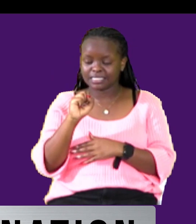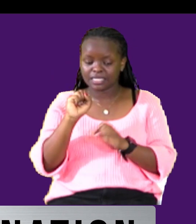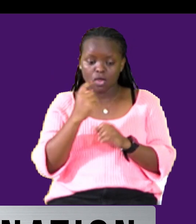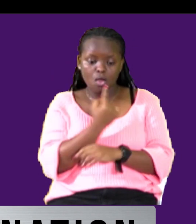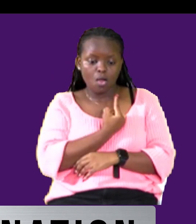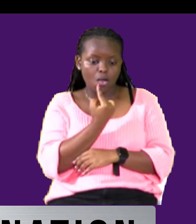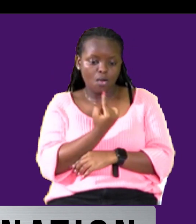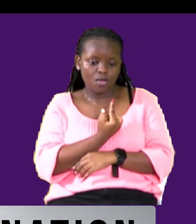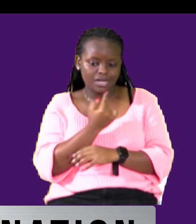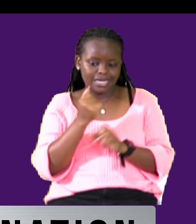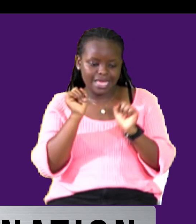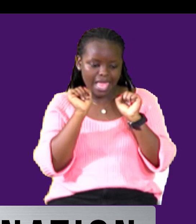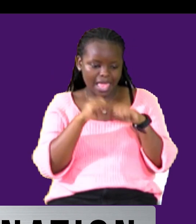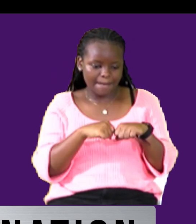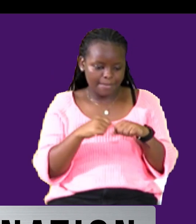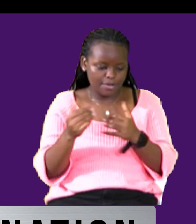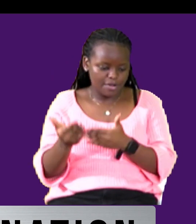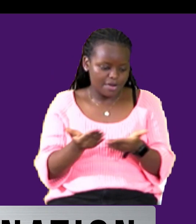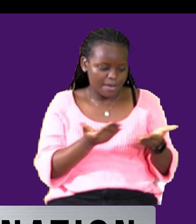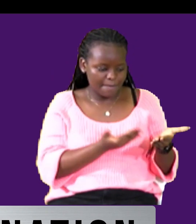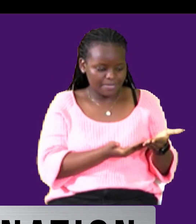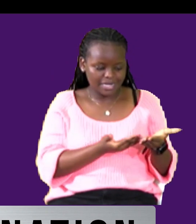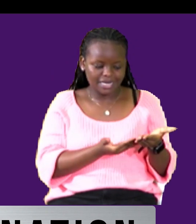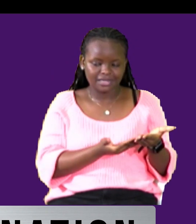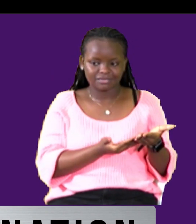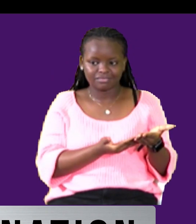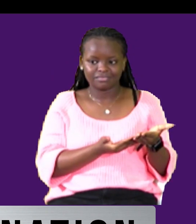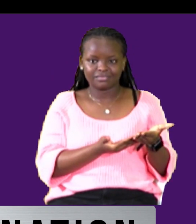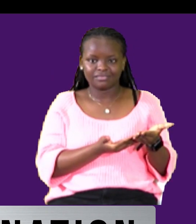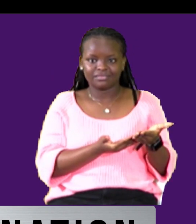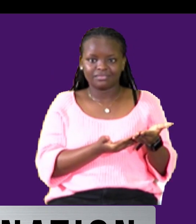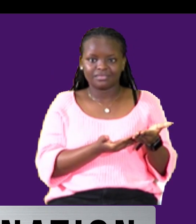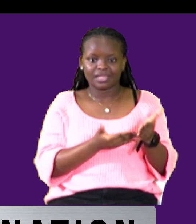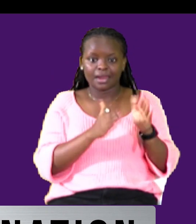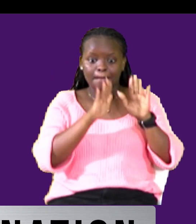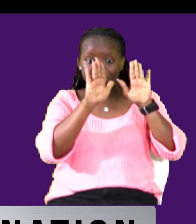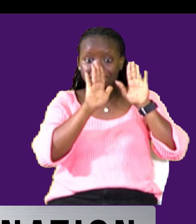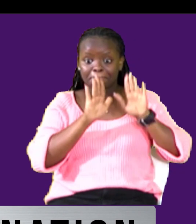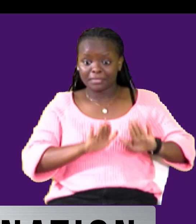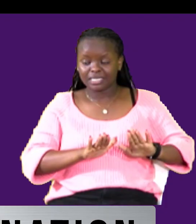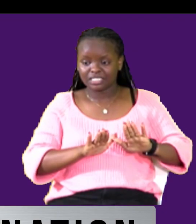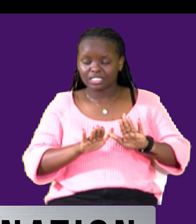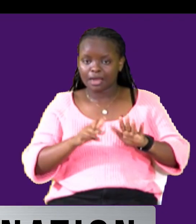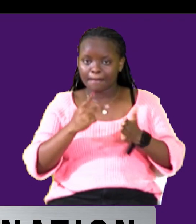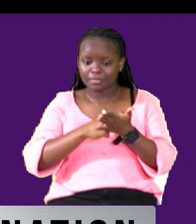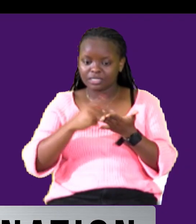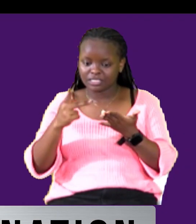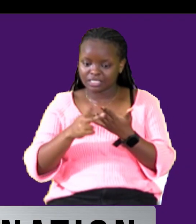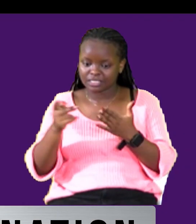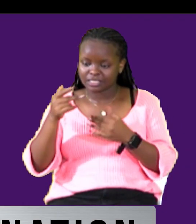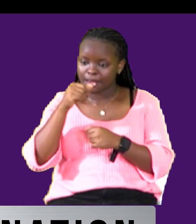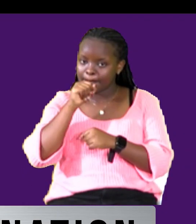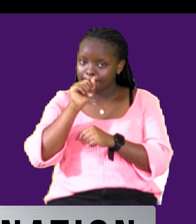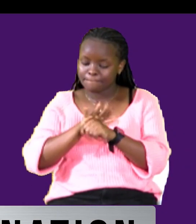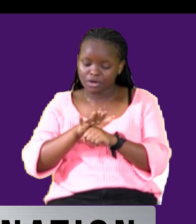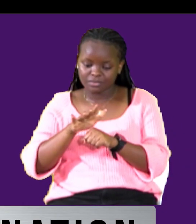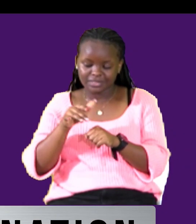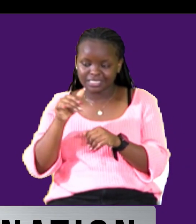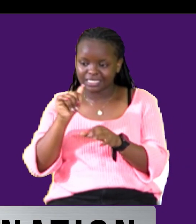but be able to bring alive the major projects he promised in his